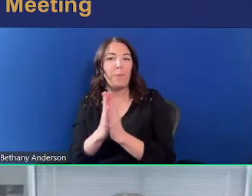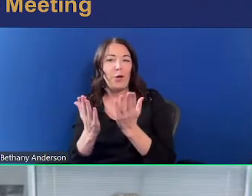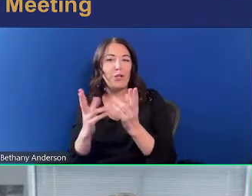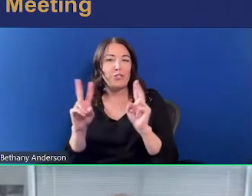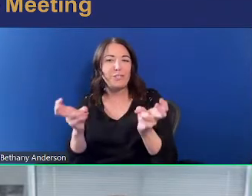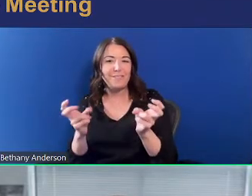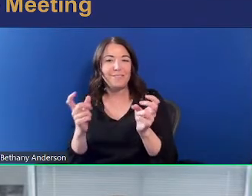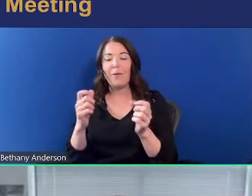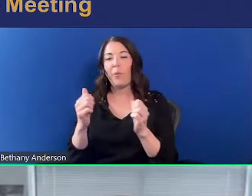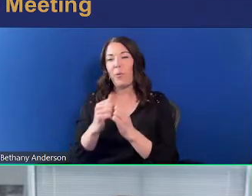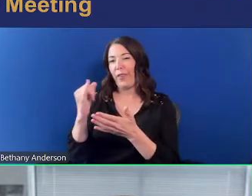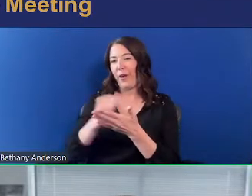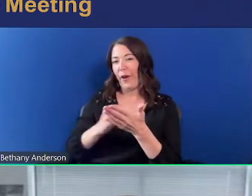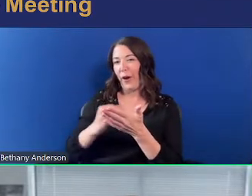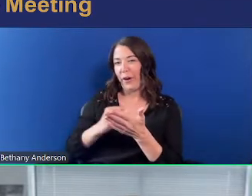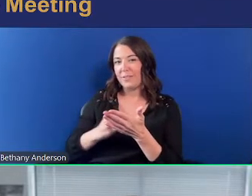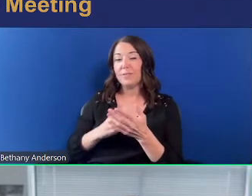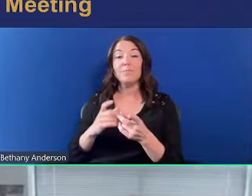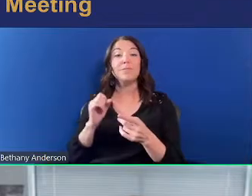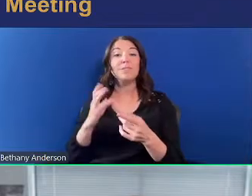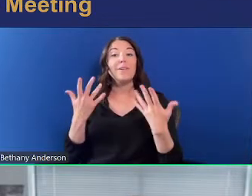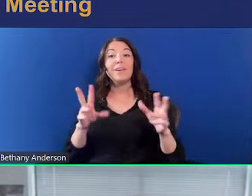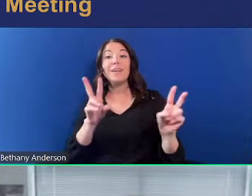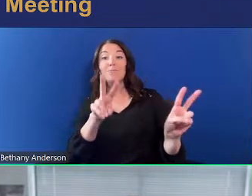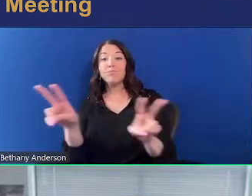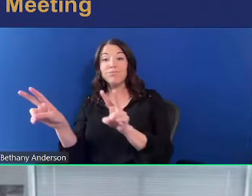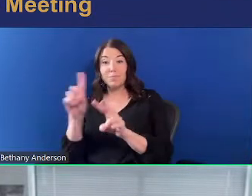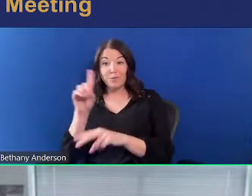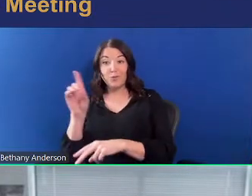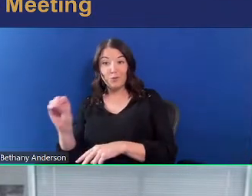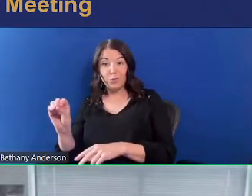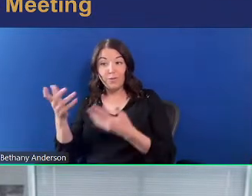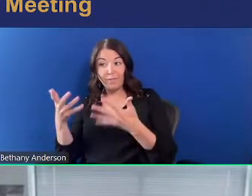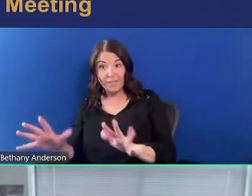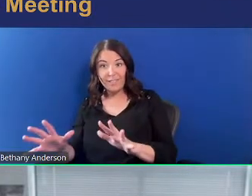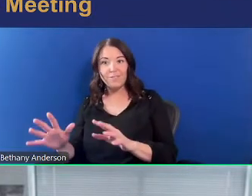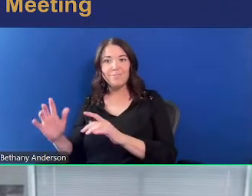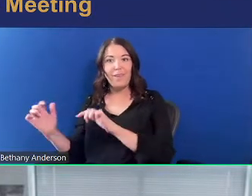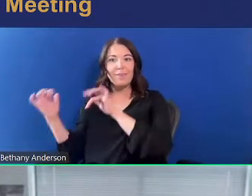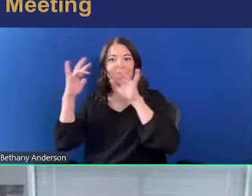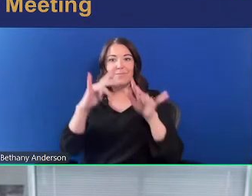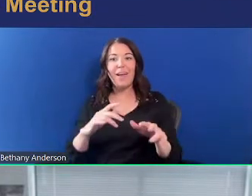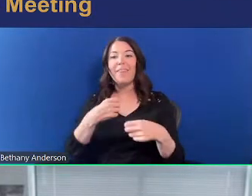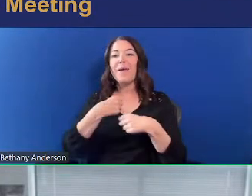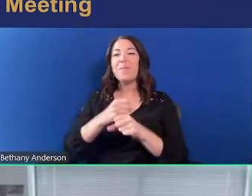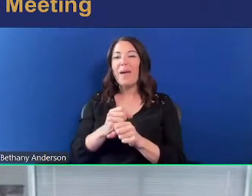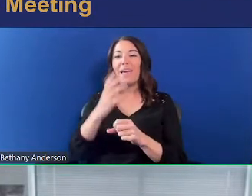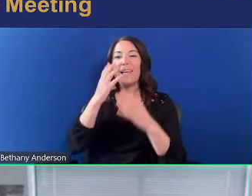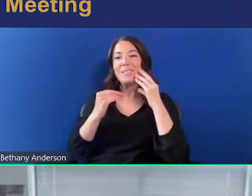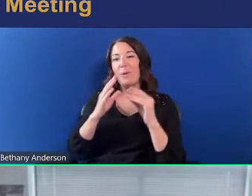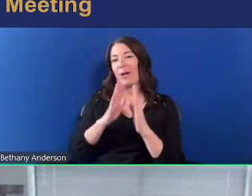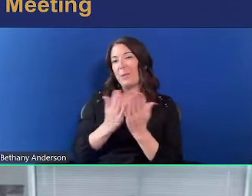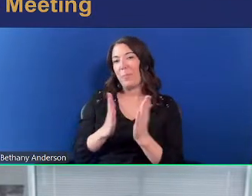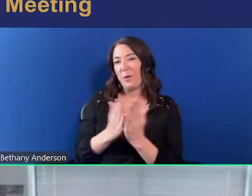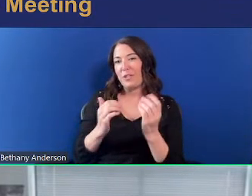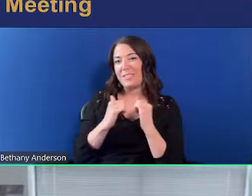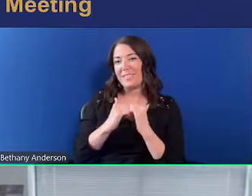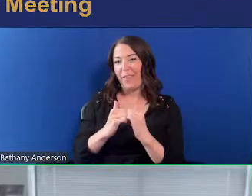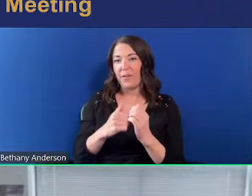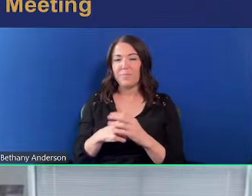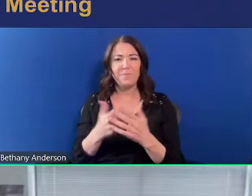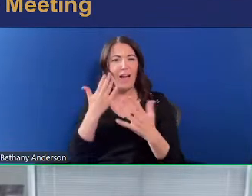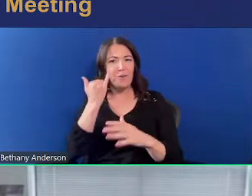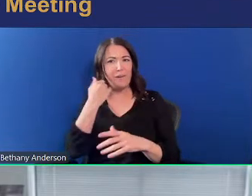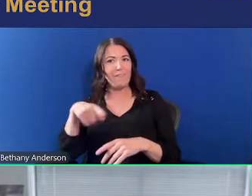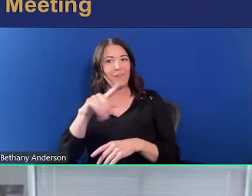supply. So after exploring the zoo, families made books together to remember their day. I don't know if you were all familiar with experience books,